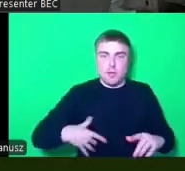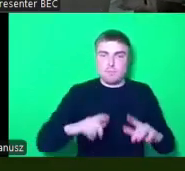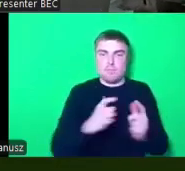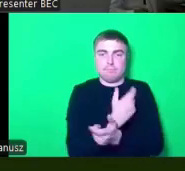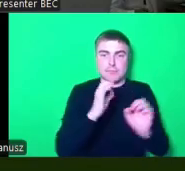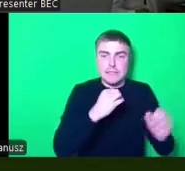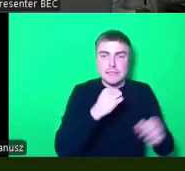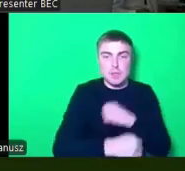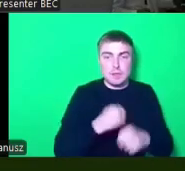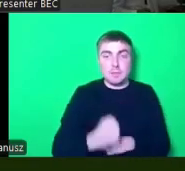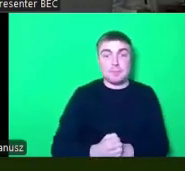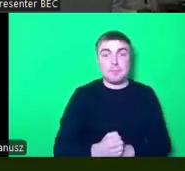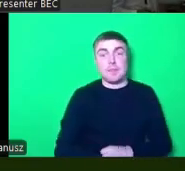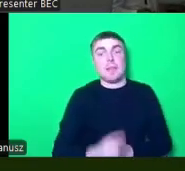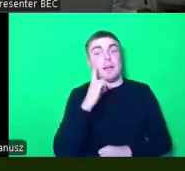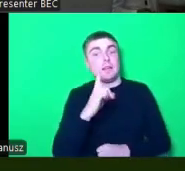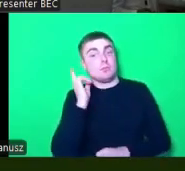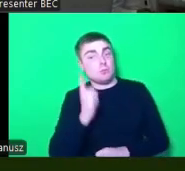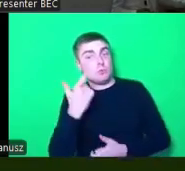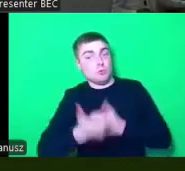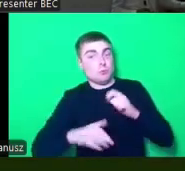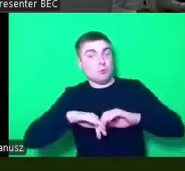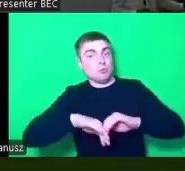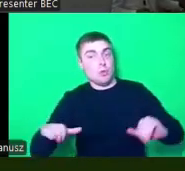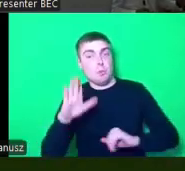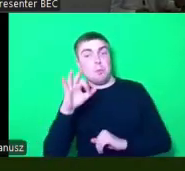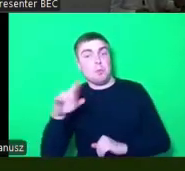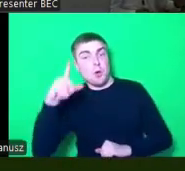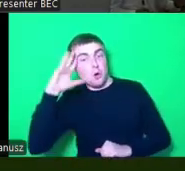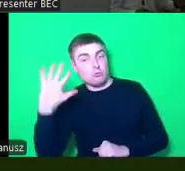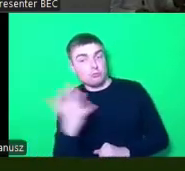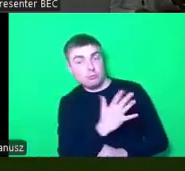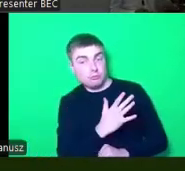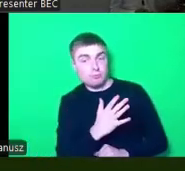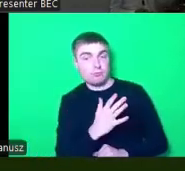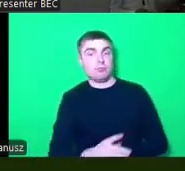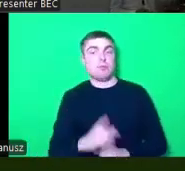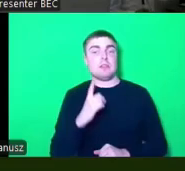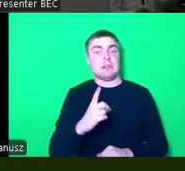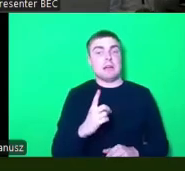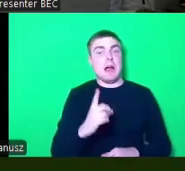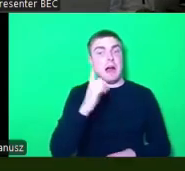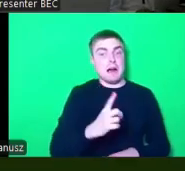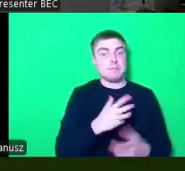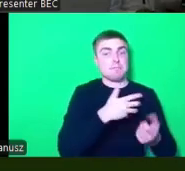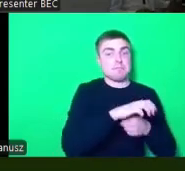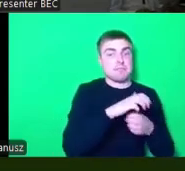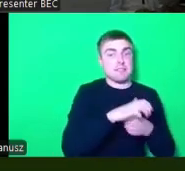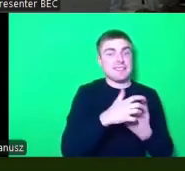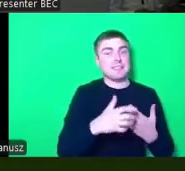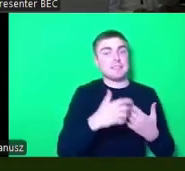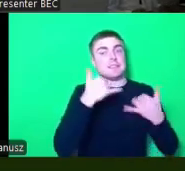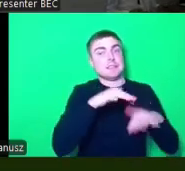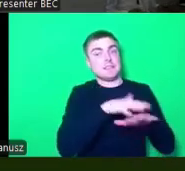for biodiversity, but because from the moment that you start to intensify a system, the most sensitive species will